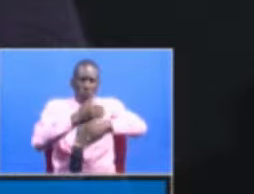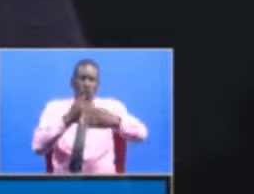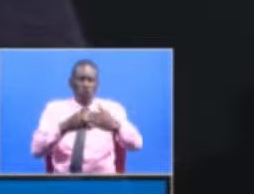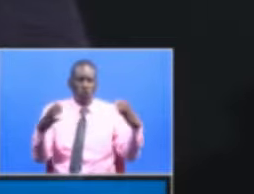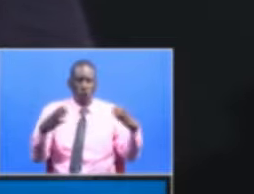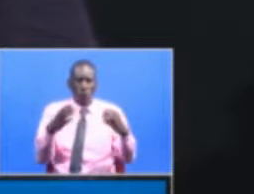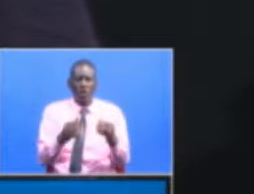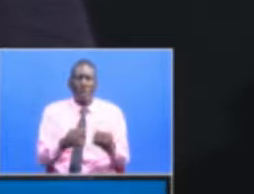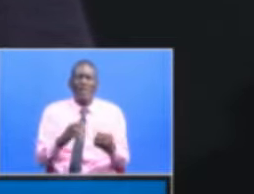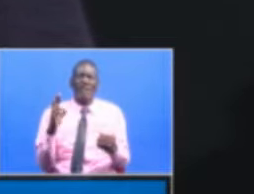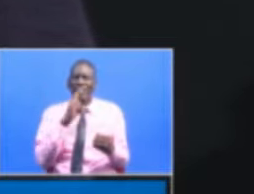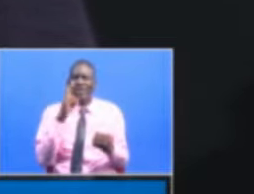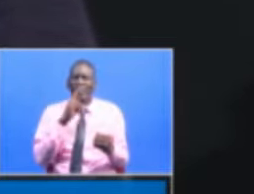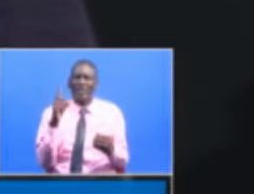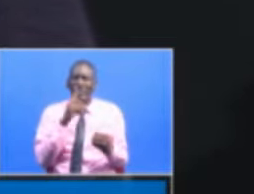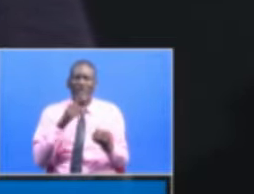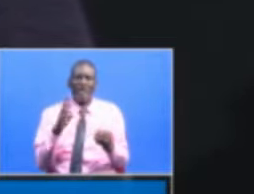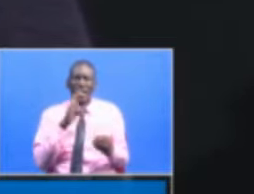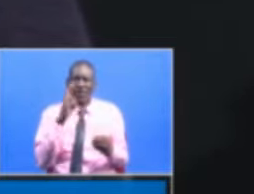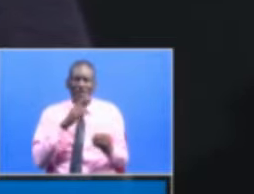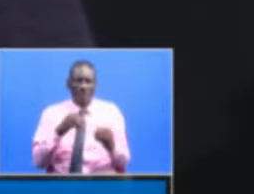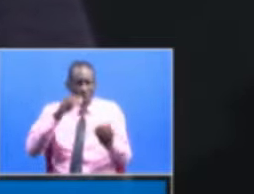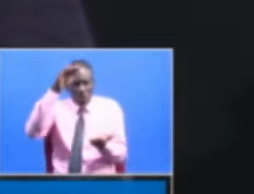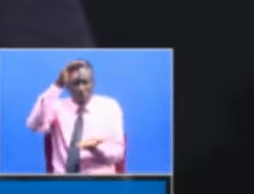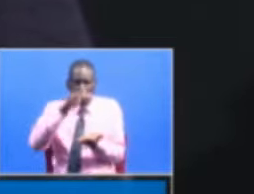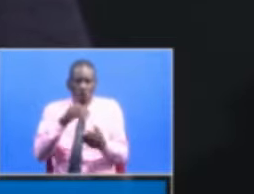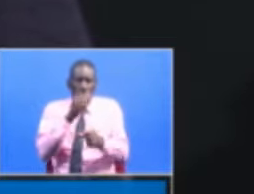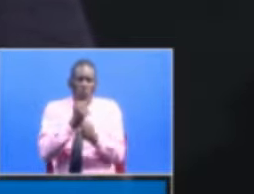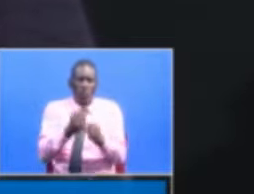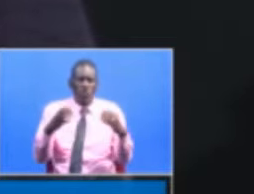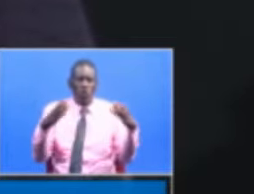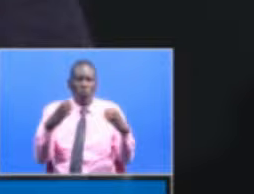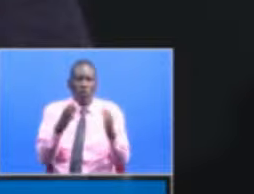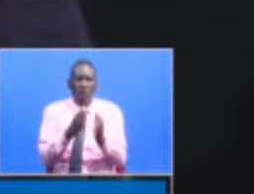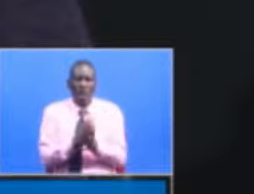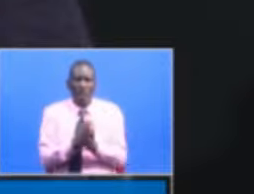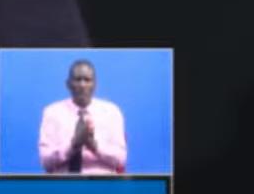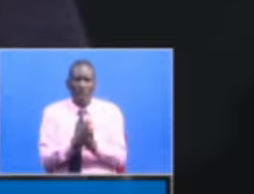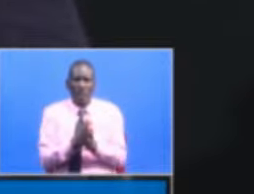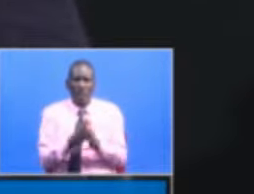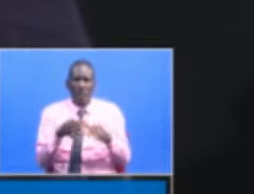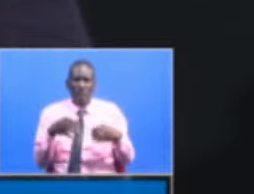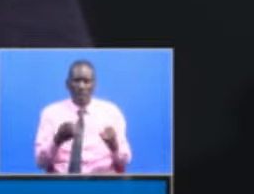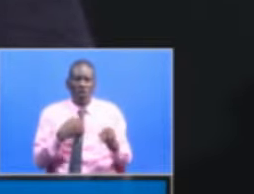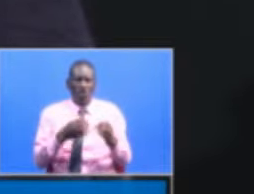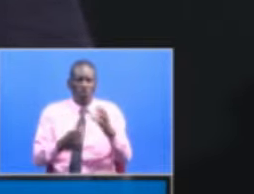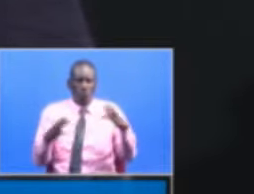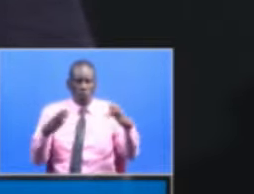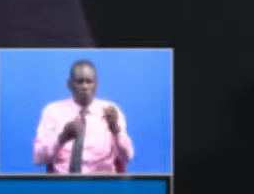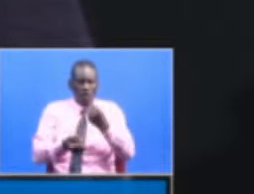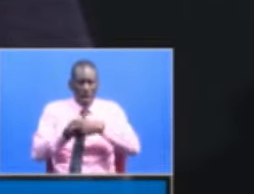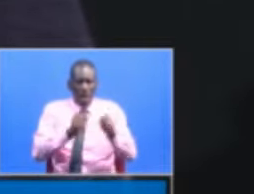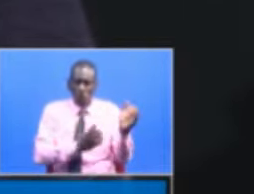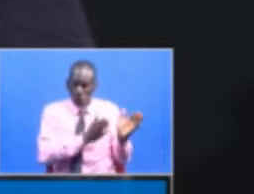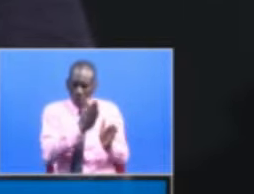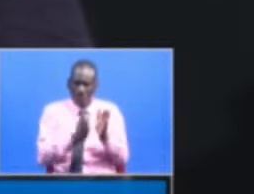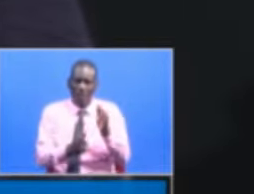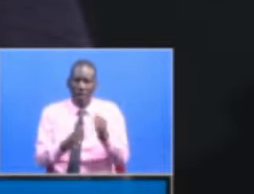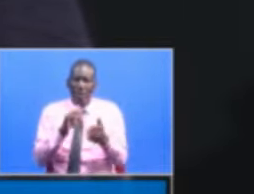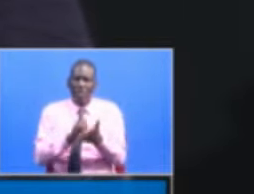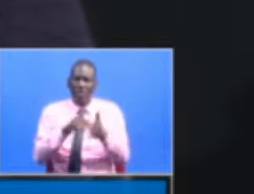risk reduction, working with them and, working with them and building community action plans that they can